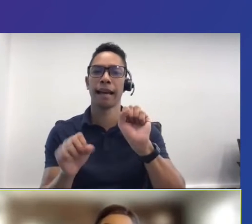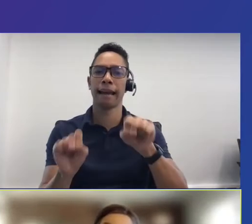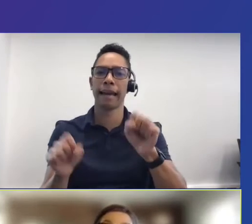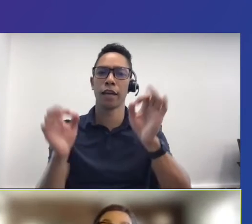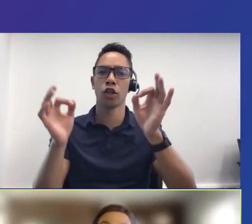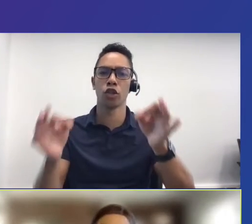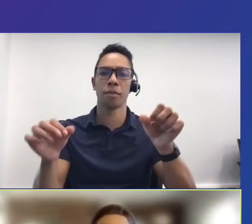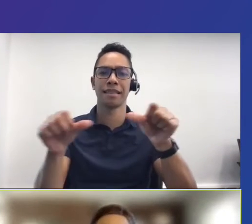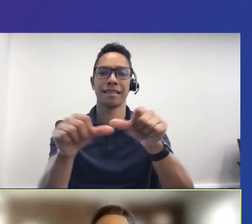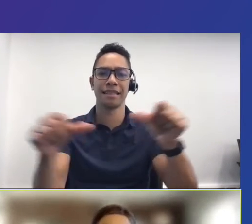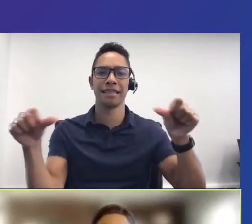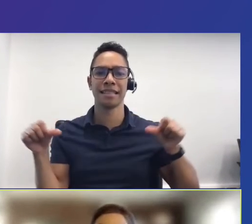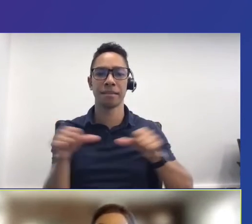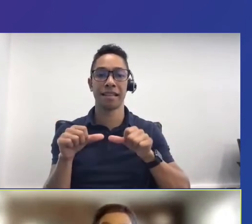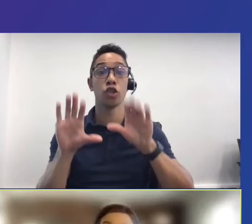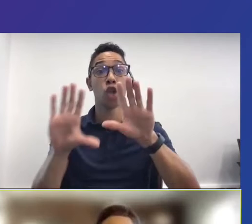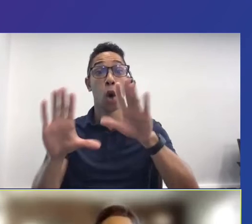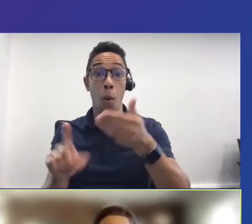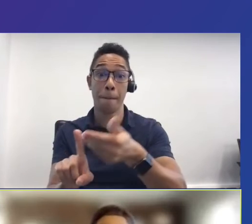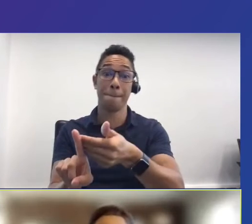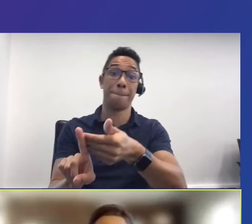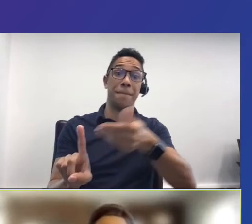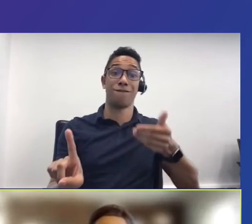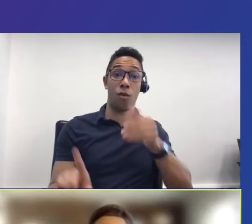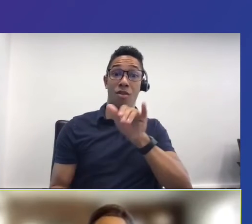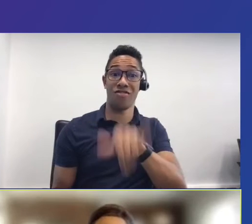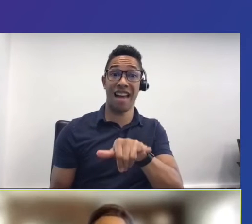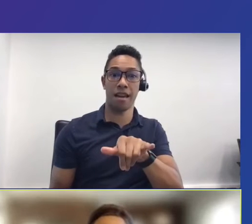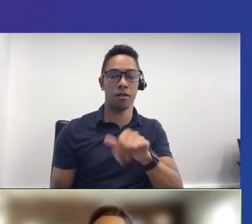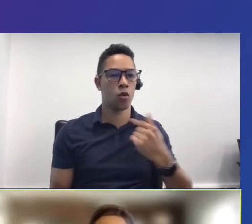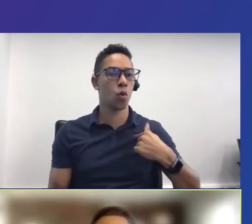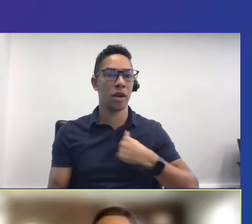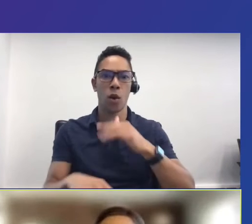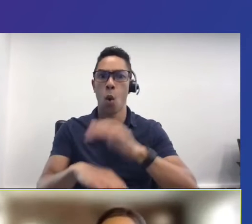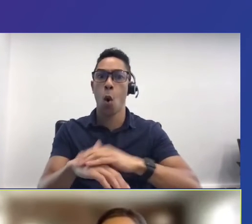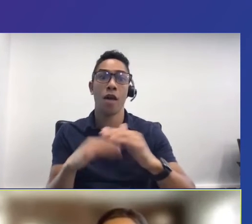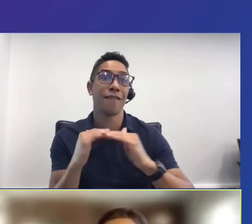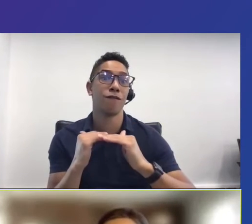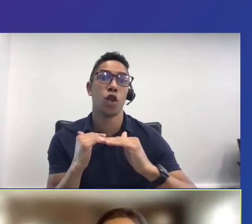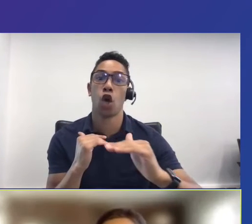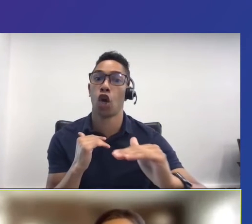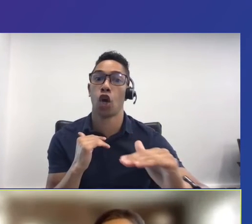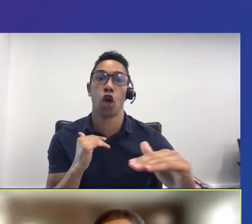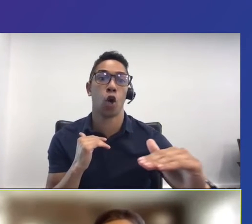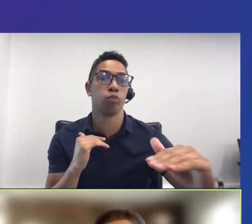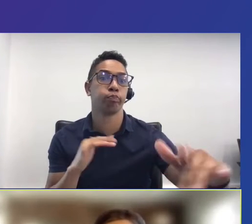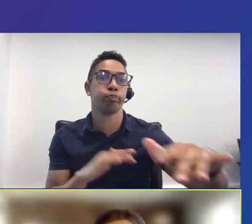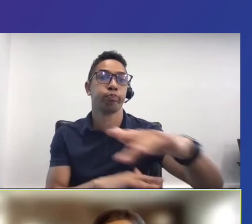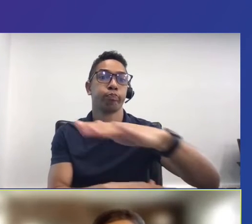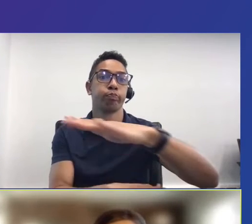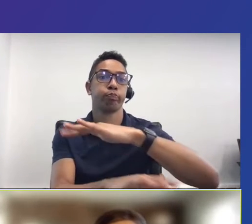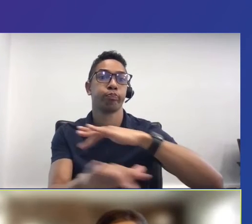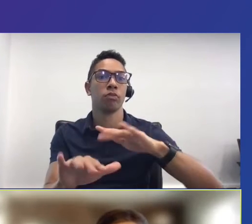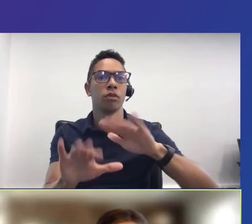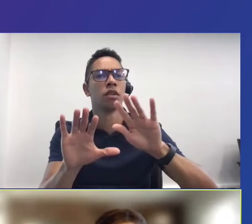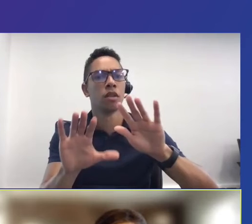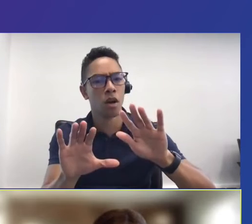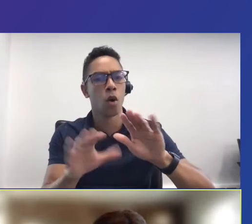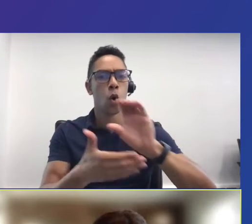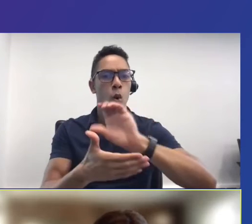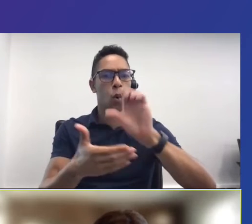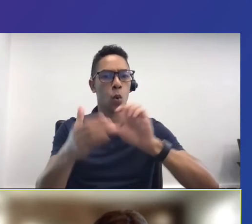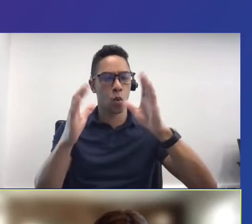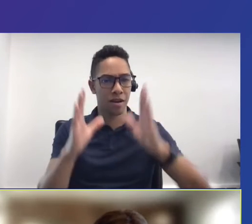so before the yoga mat, we were going across the floor. And I think that choreographers in downtown dance, and